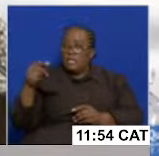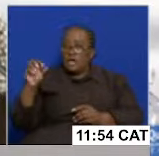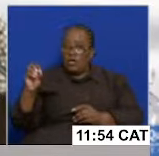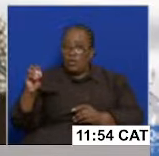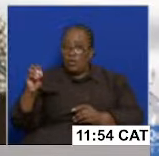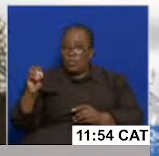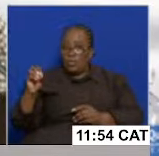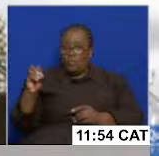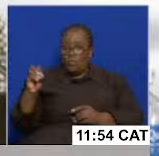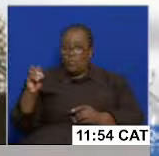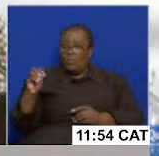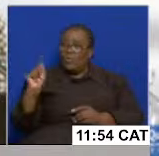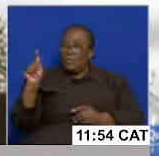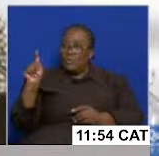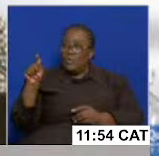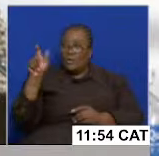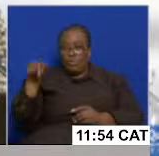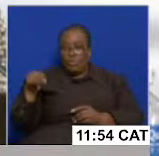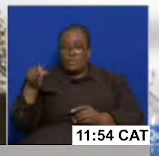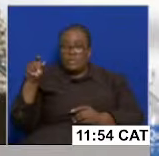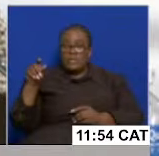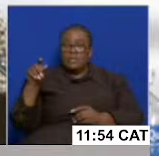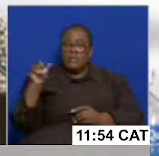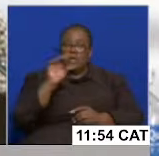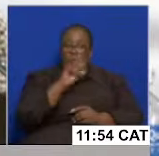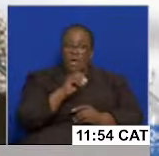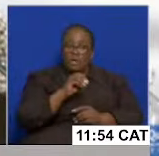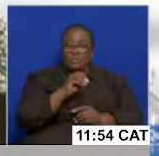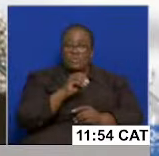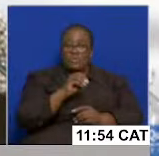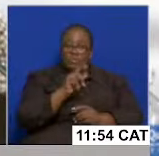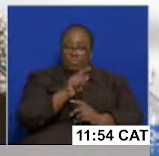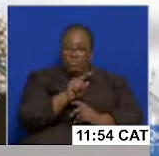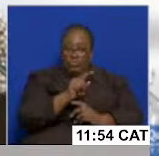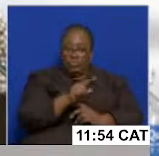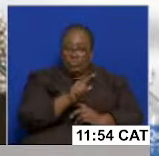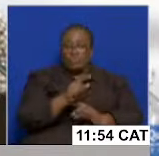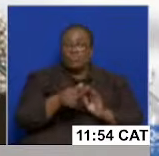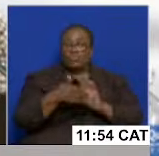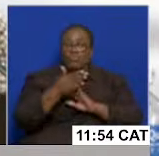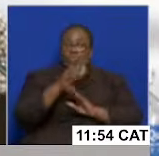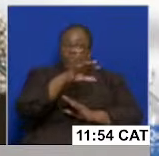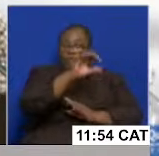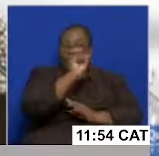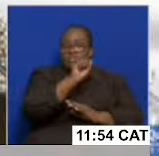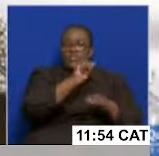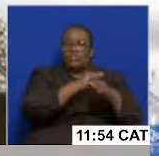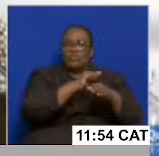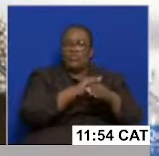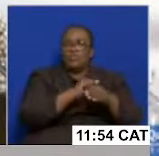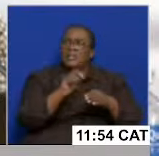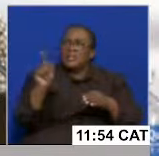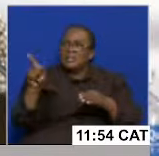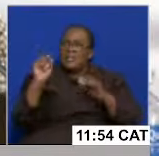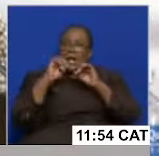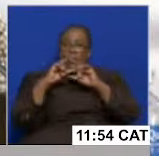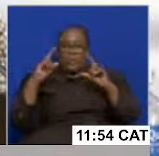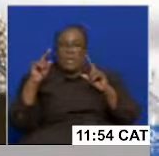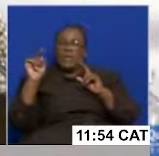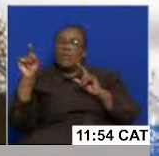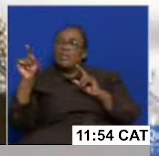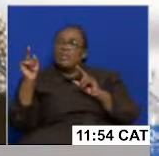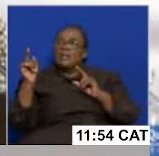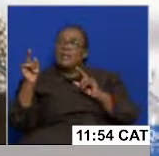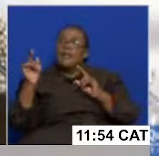person who asked you to get the stones, was familiar with, or at the very least had contacted the owner of the precious